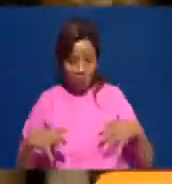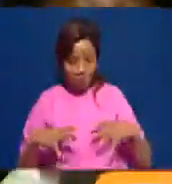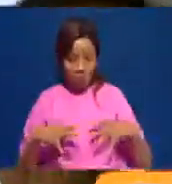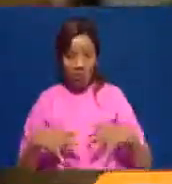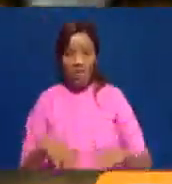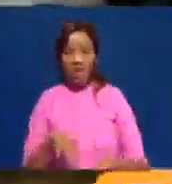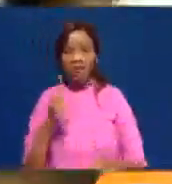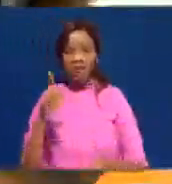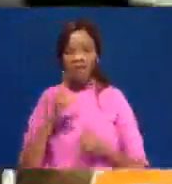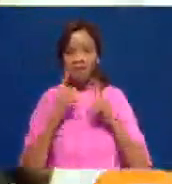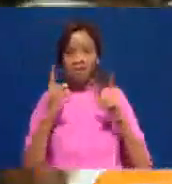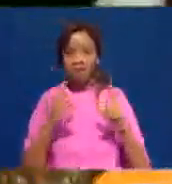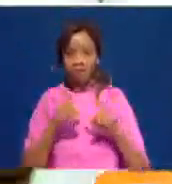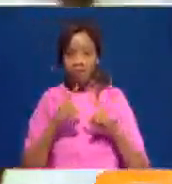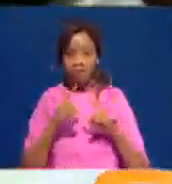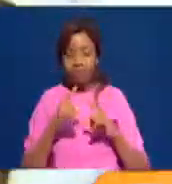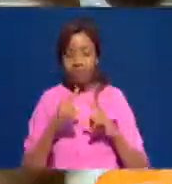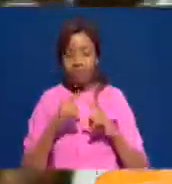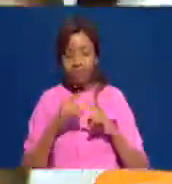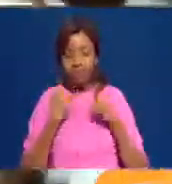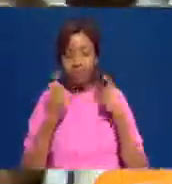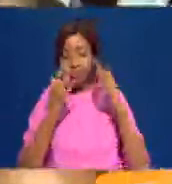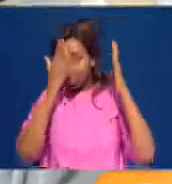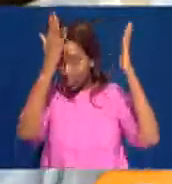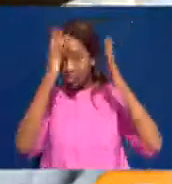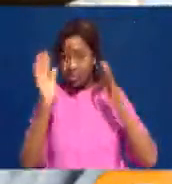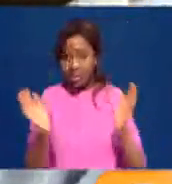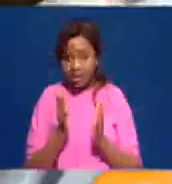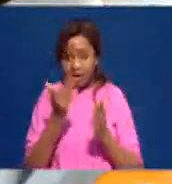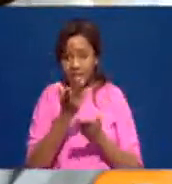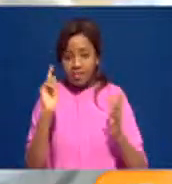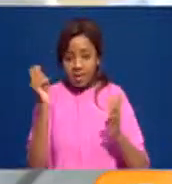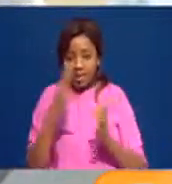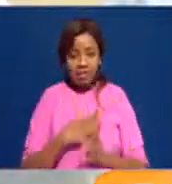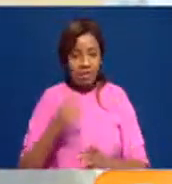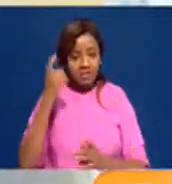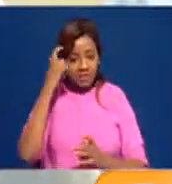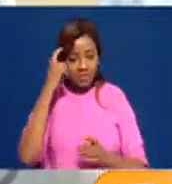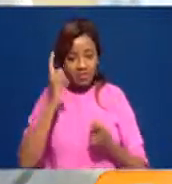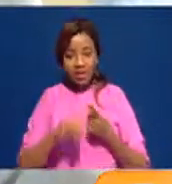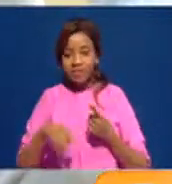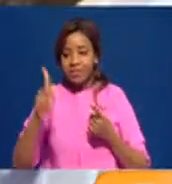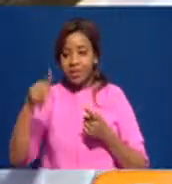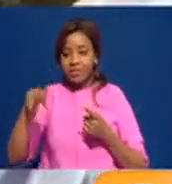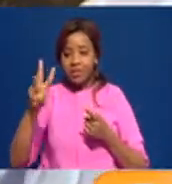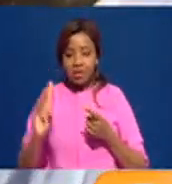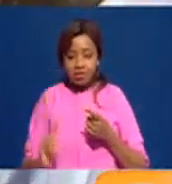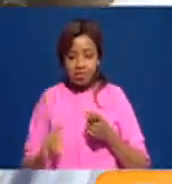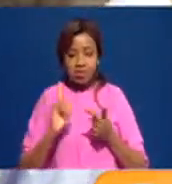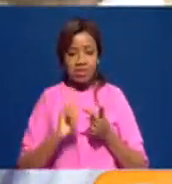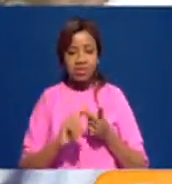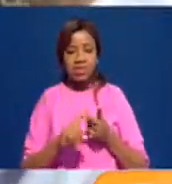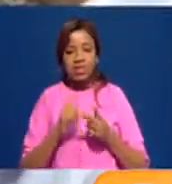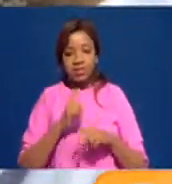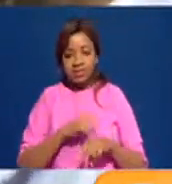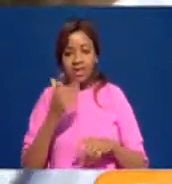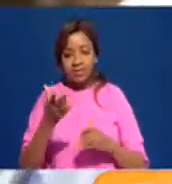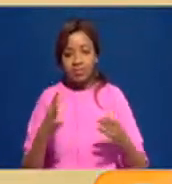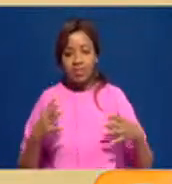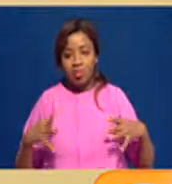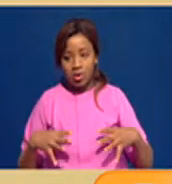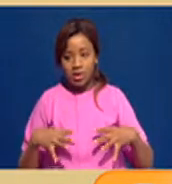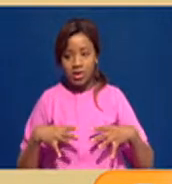Ochieng called on Kenyans to remember the less fortunate, including persons with disability, during the